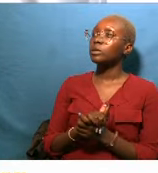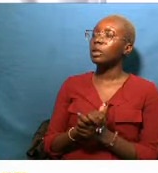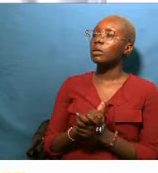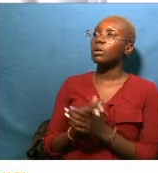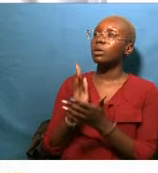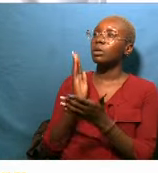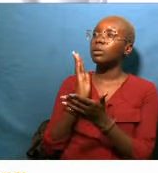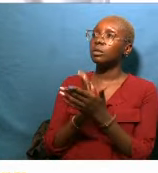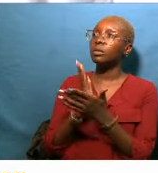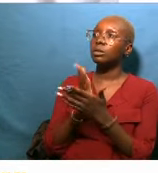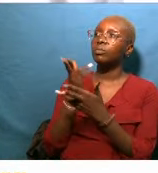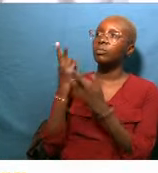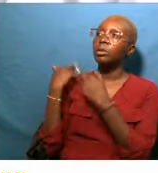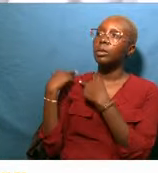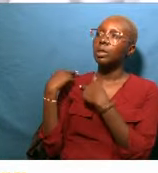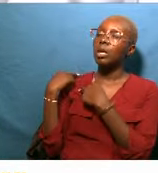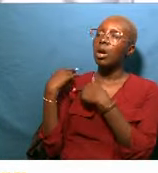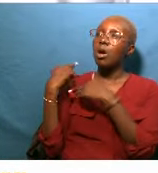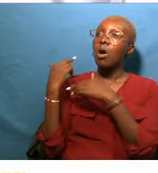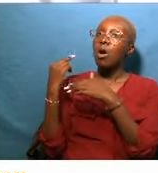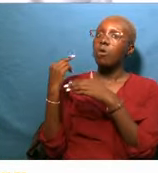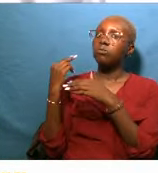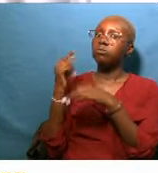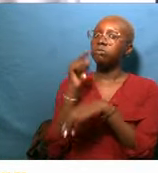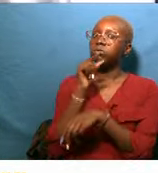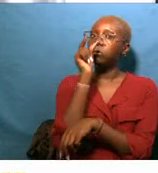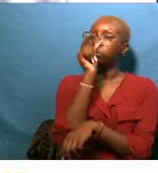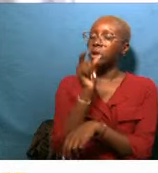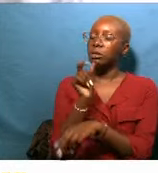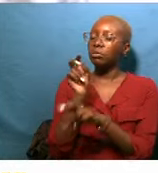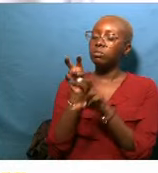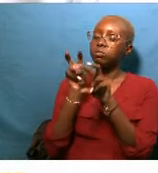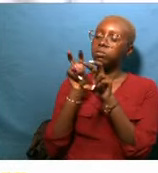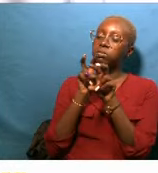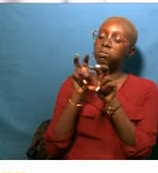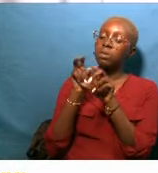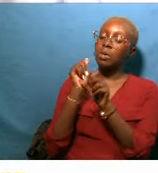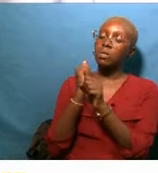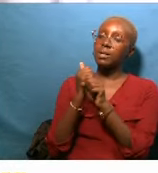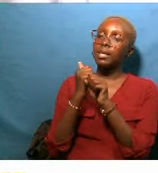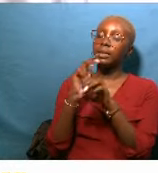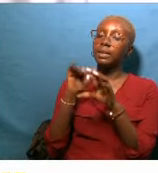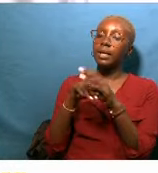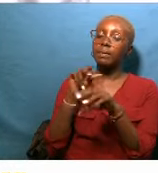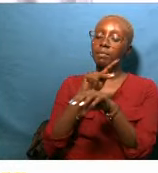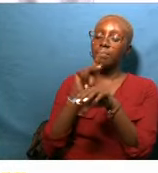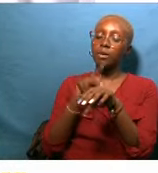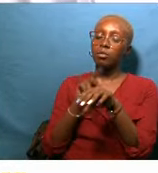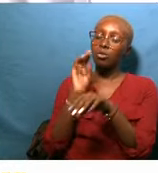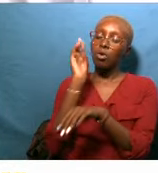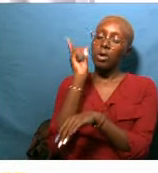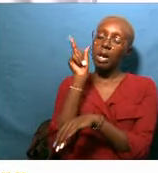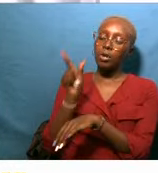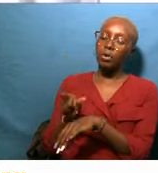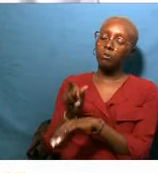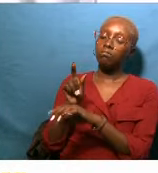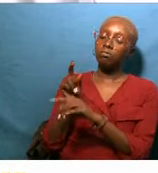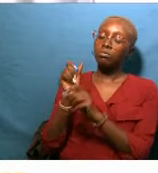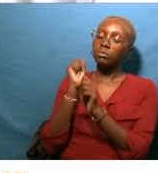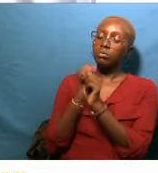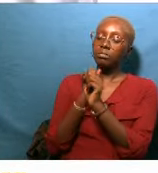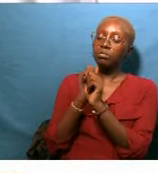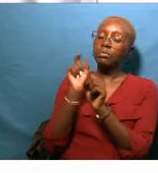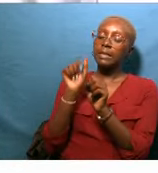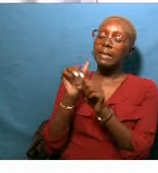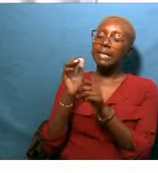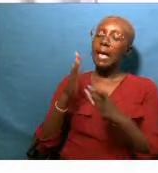It is the duty of the archdeacon to oversee parish work in the archdeaconry. Will you endeavor to do all these things